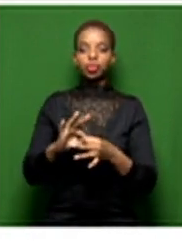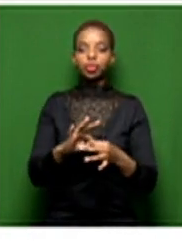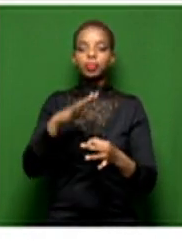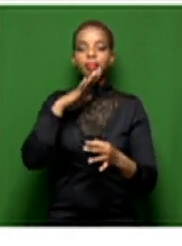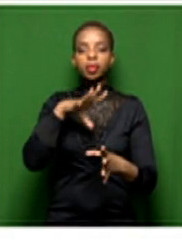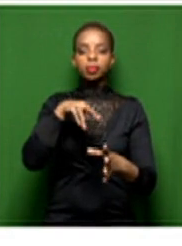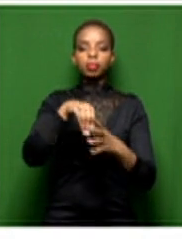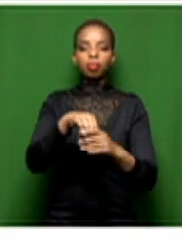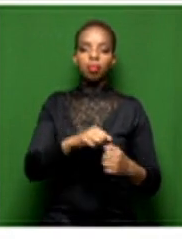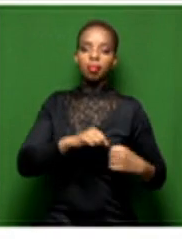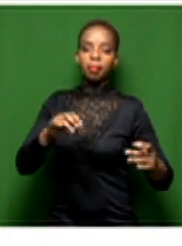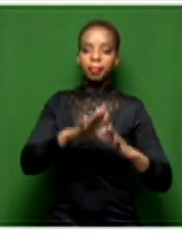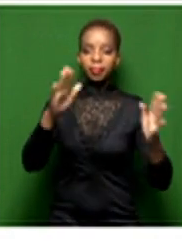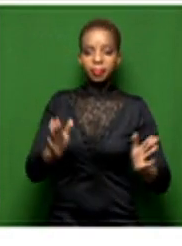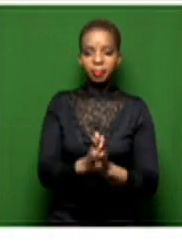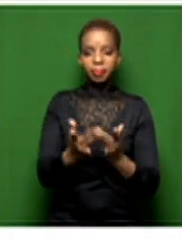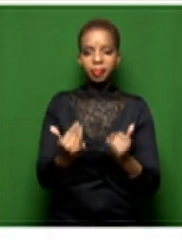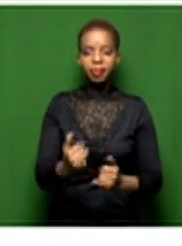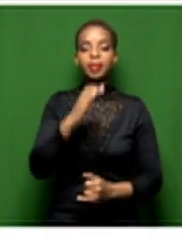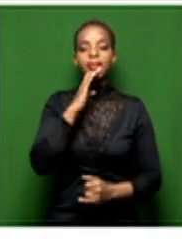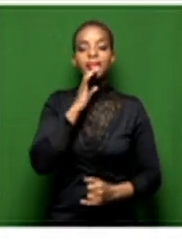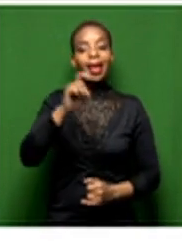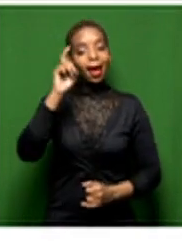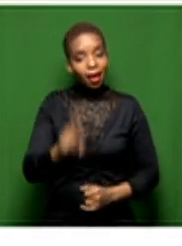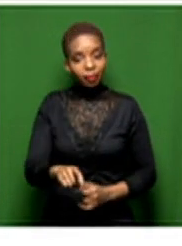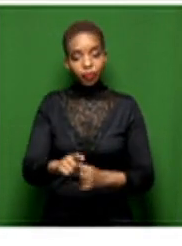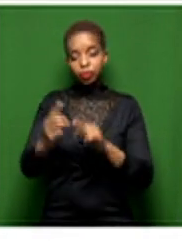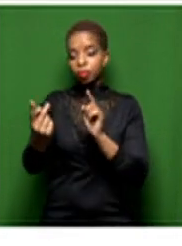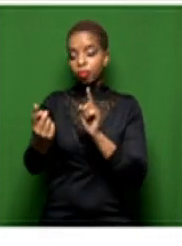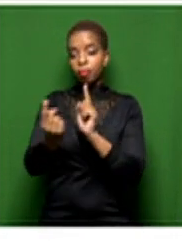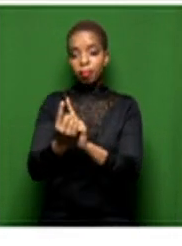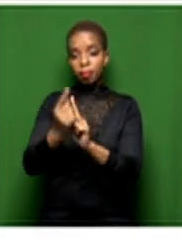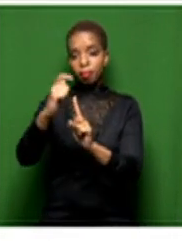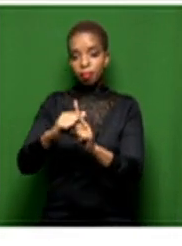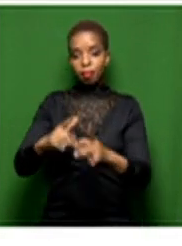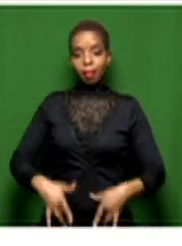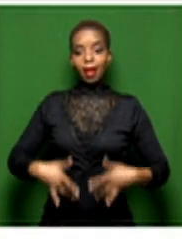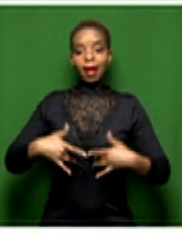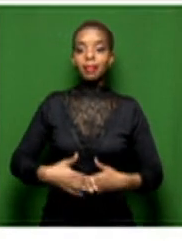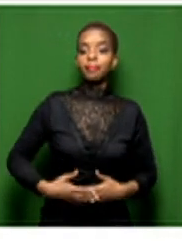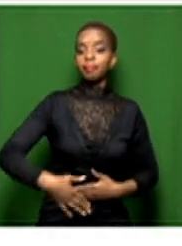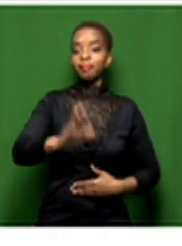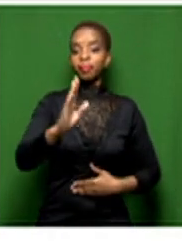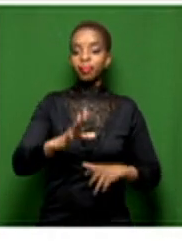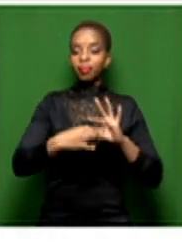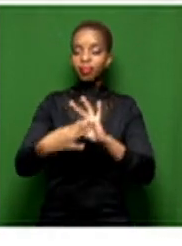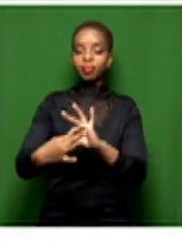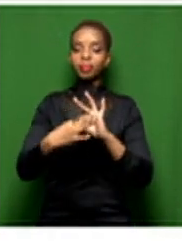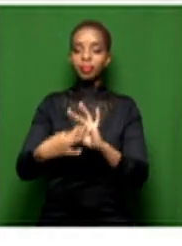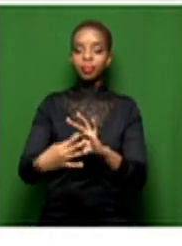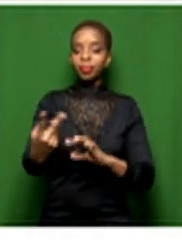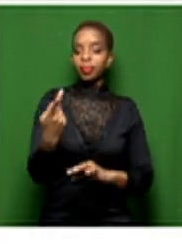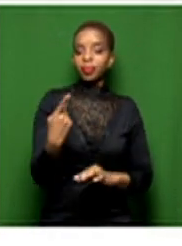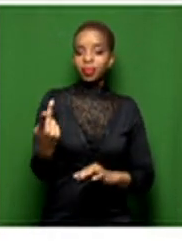the patterns, the habits of the person that you are entering into this lifetime commitment. What it means is that these